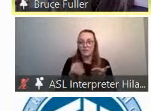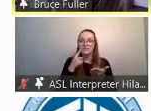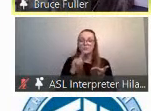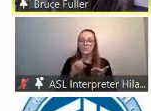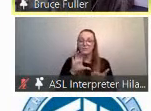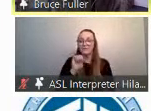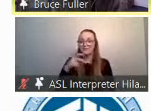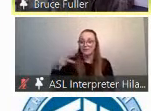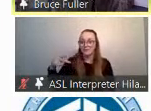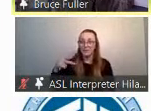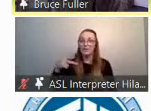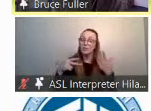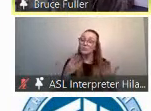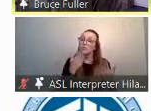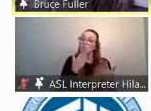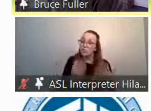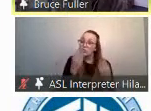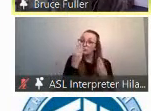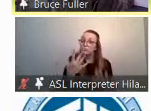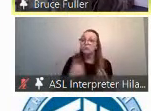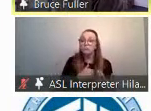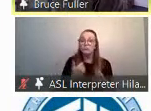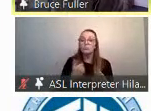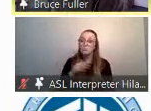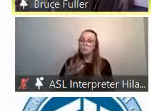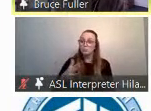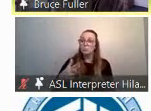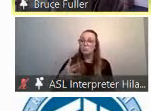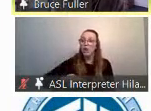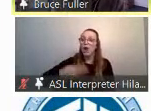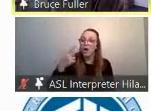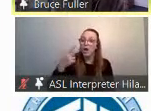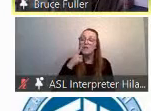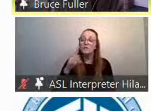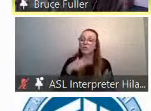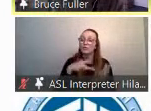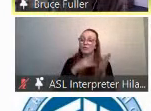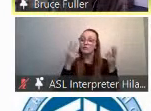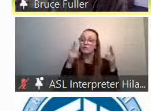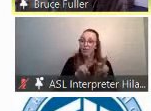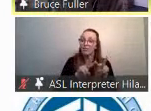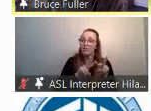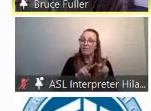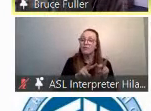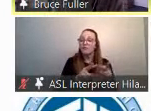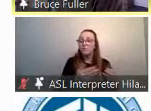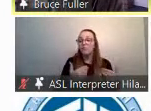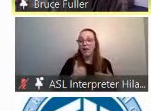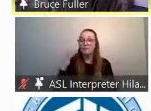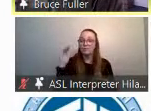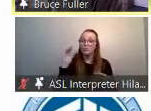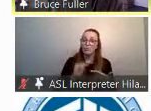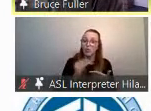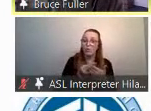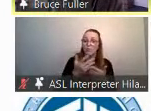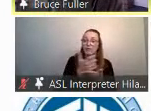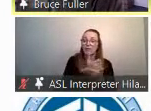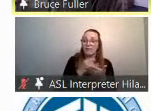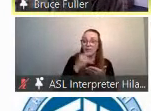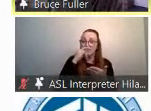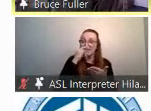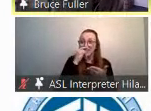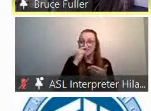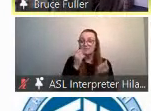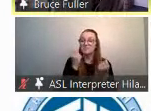good news is we have fairly high enrollment rates in parts of the Central Valley where low-income kids are concentrated. We